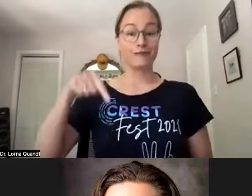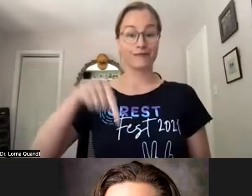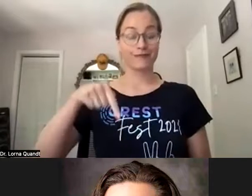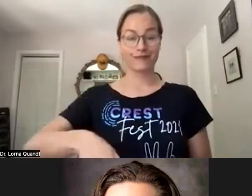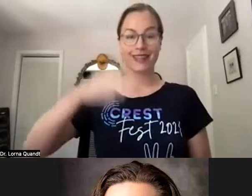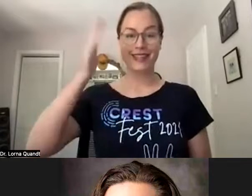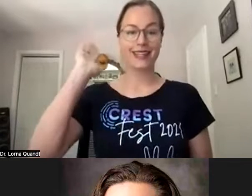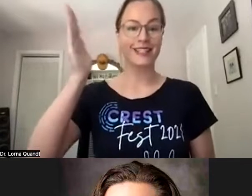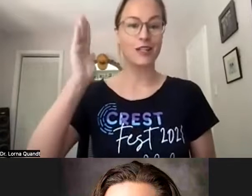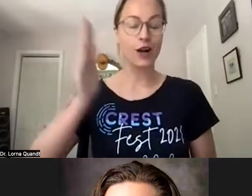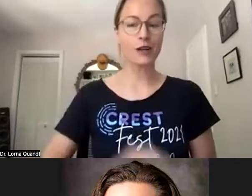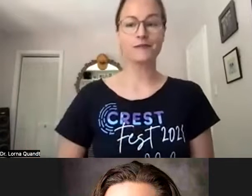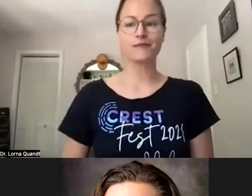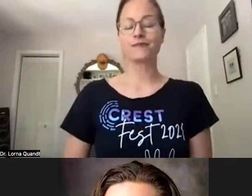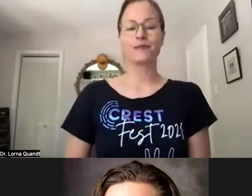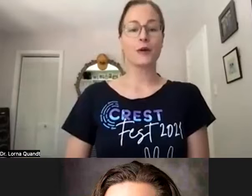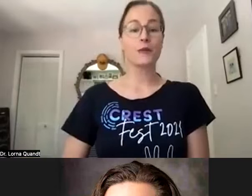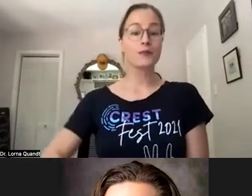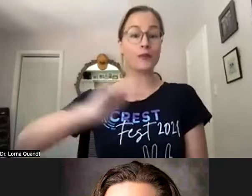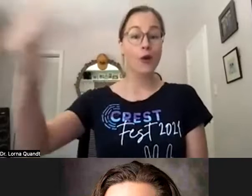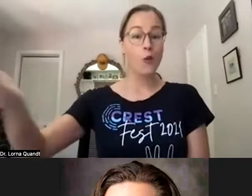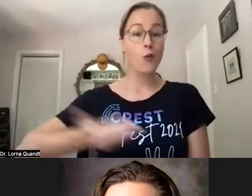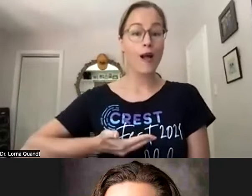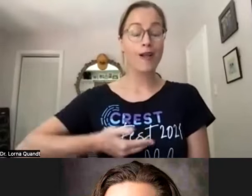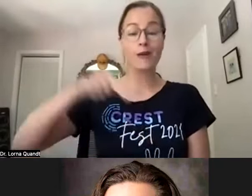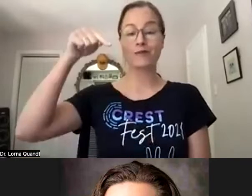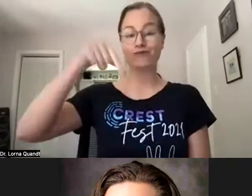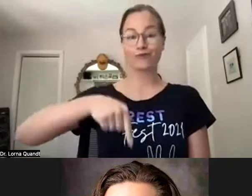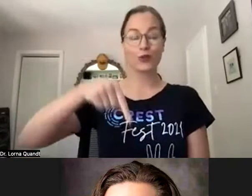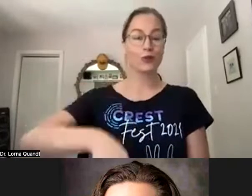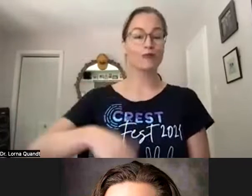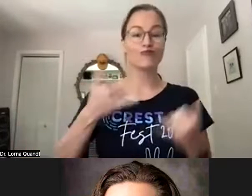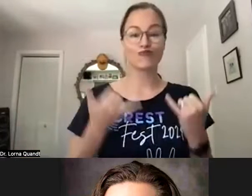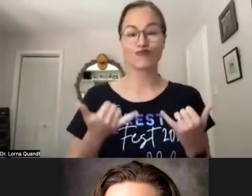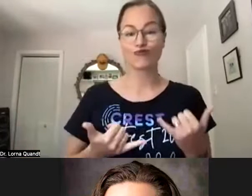So I'd like to go ahead and get started with my introduction about this talk.